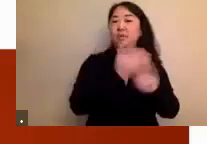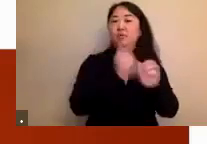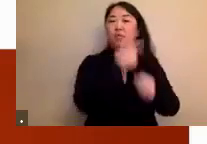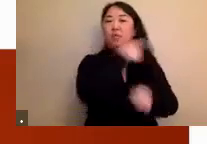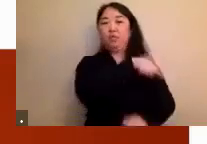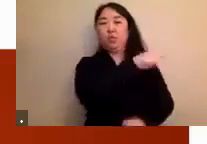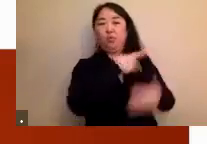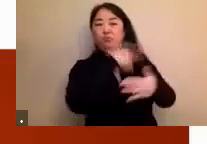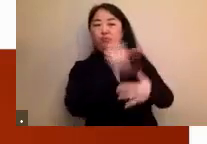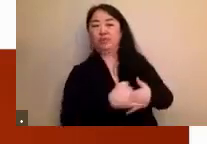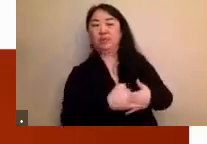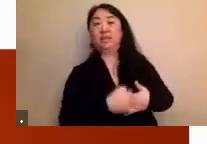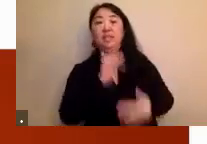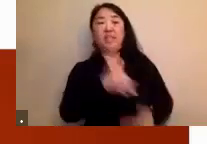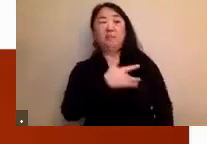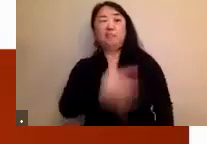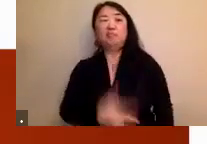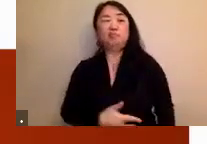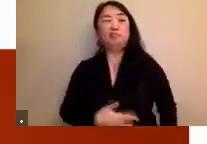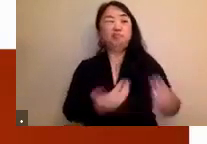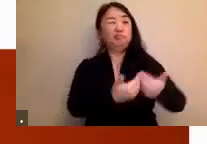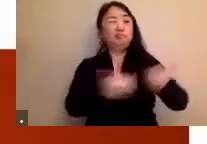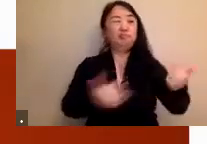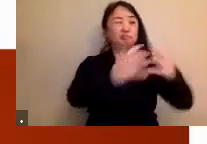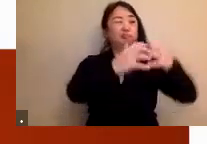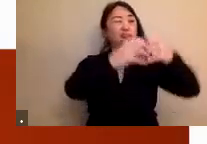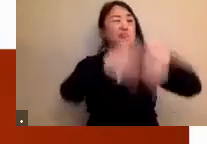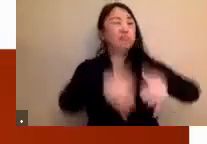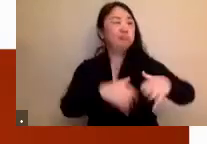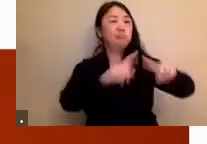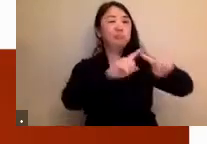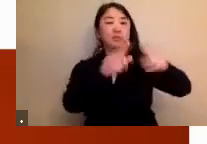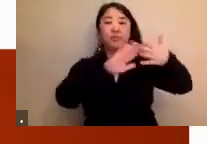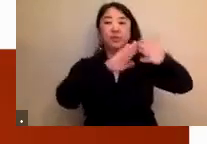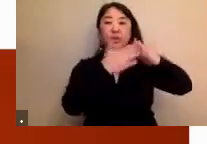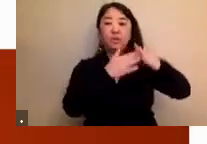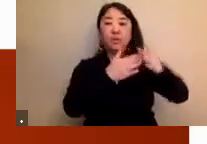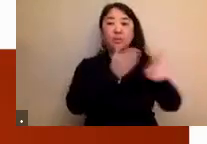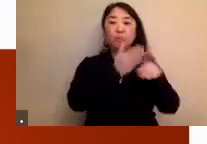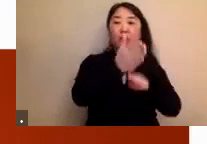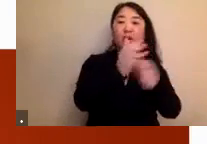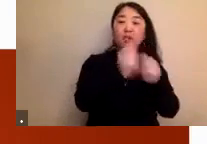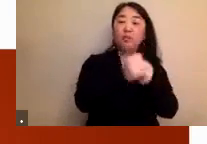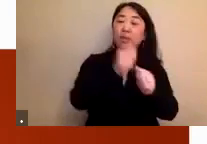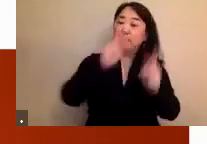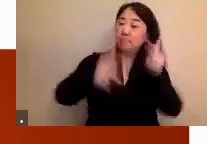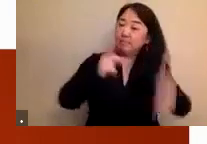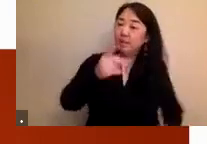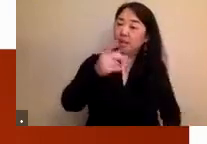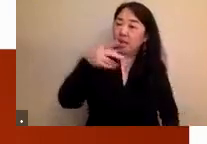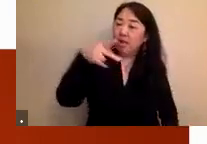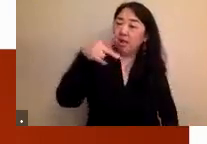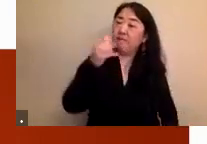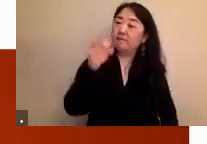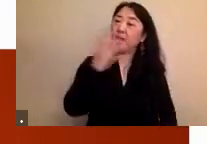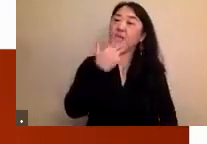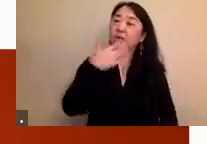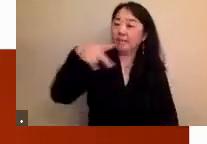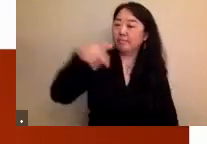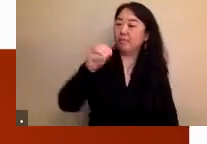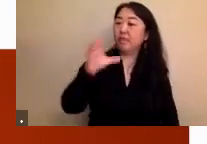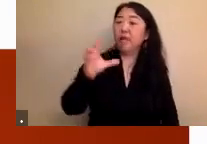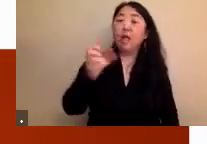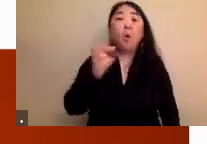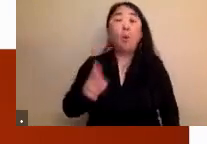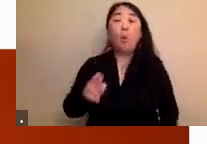tended to dismantle those communities, primarily with people of color or poor people or